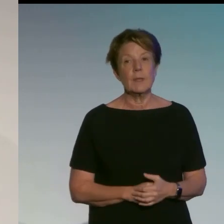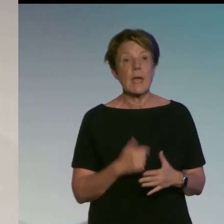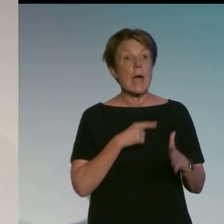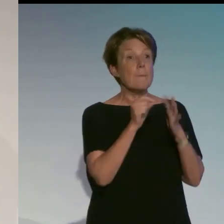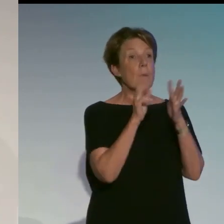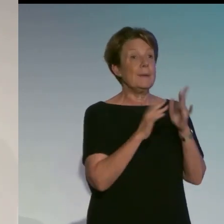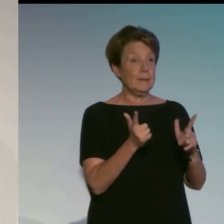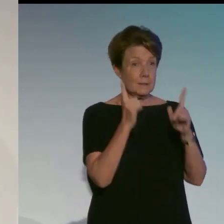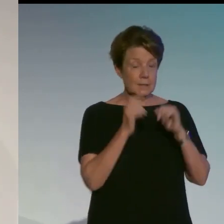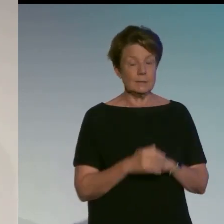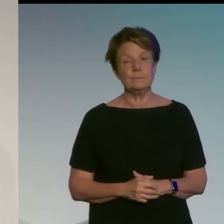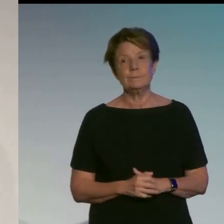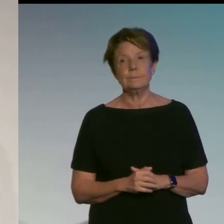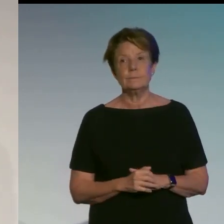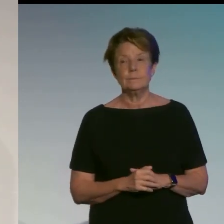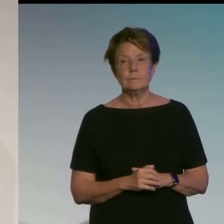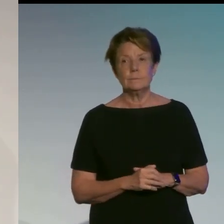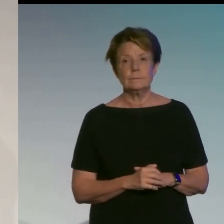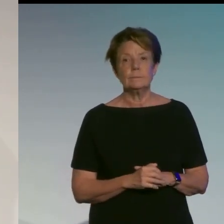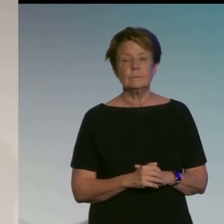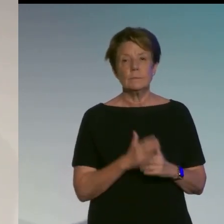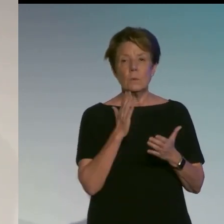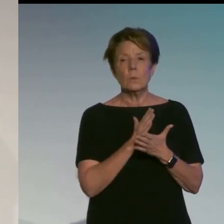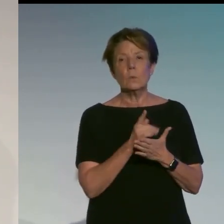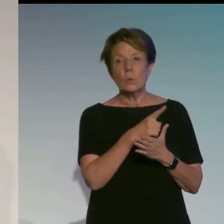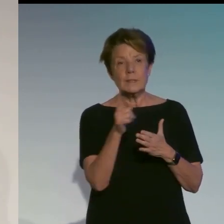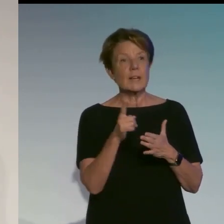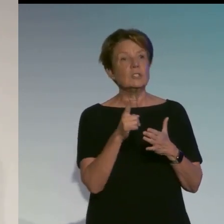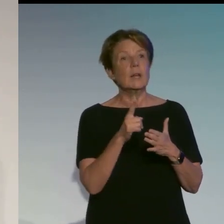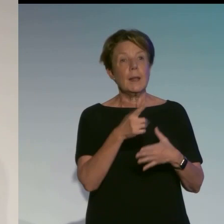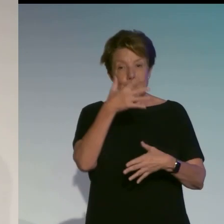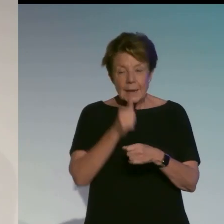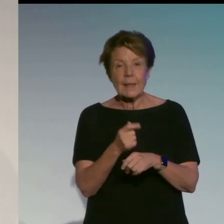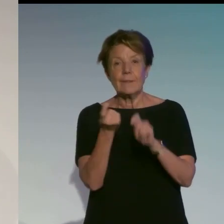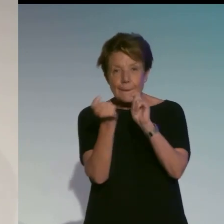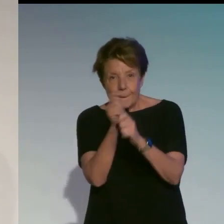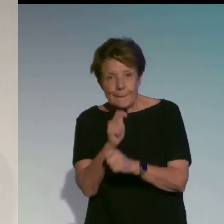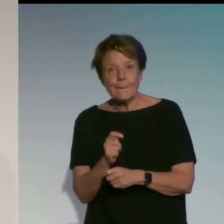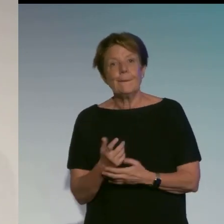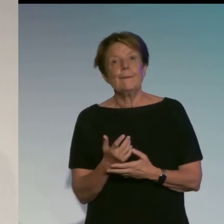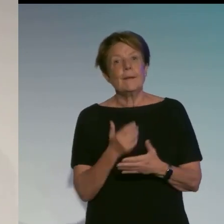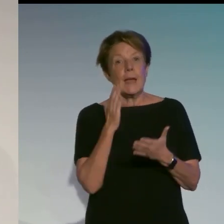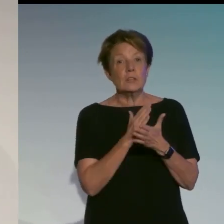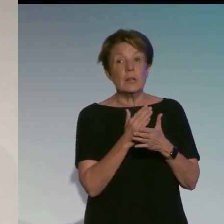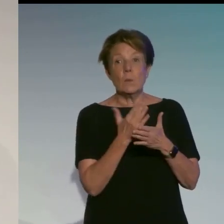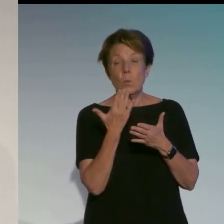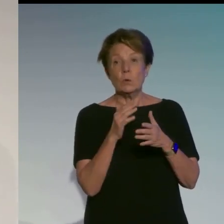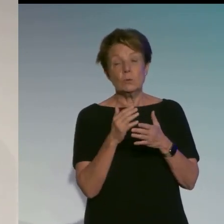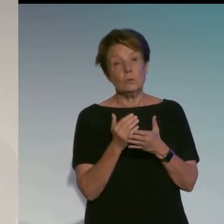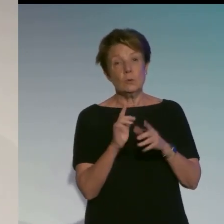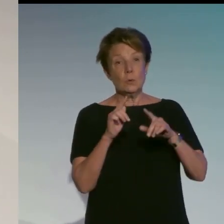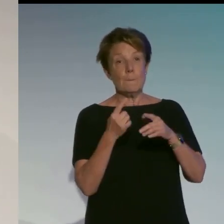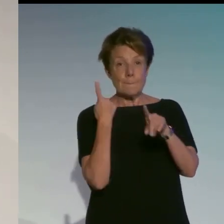Viktor Orbán, uses the Polish and Russian narratives and anti-LGBT laws